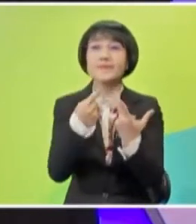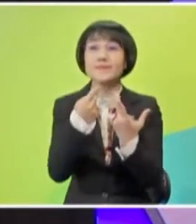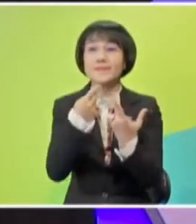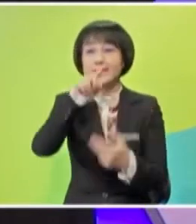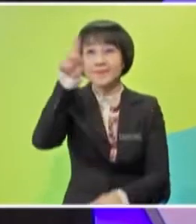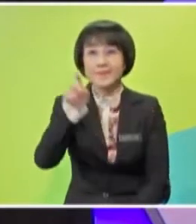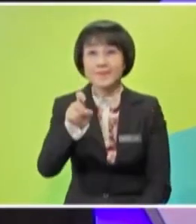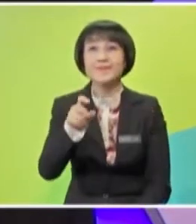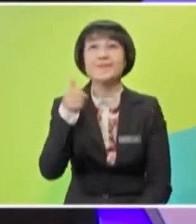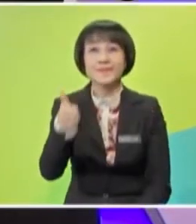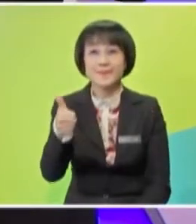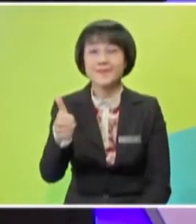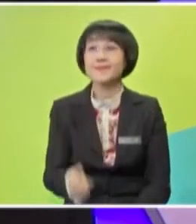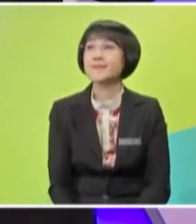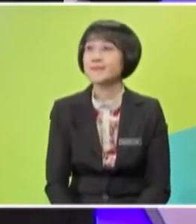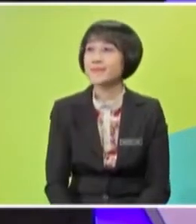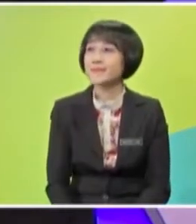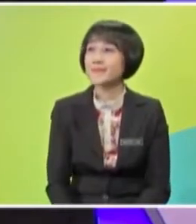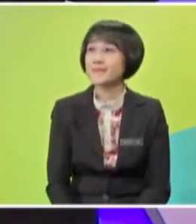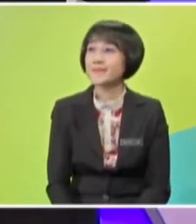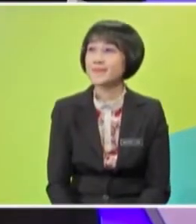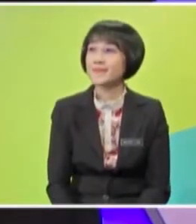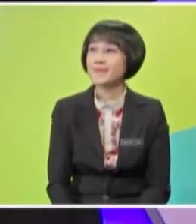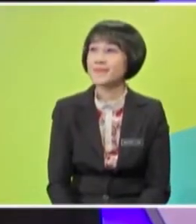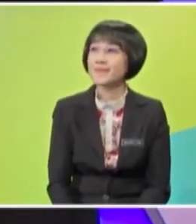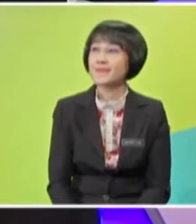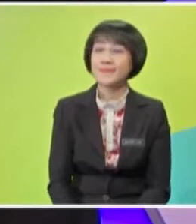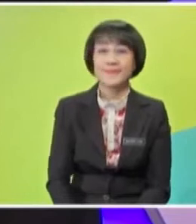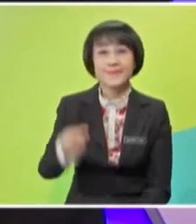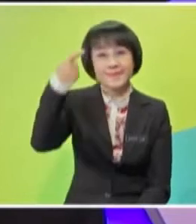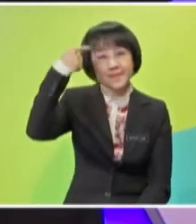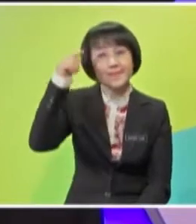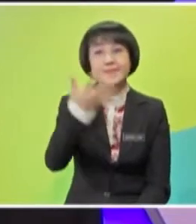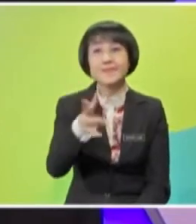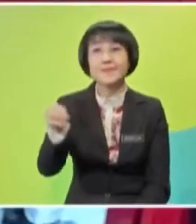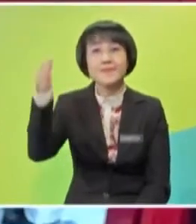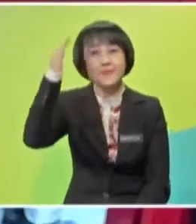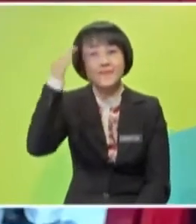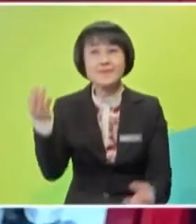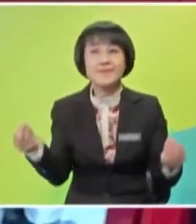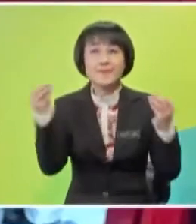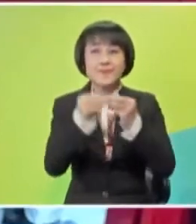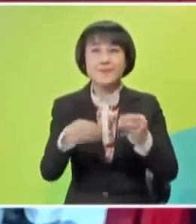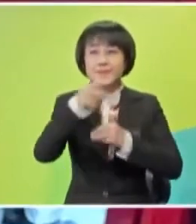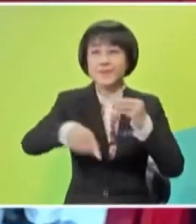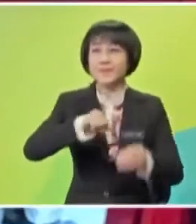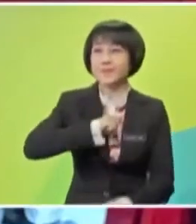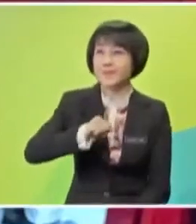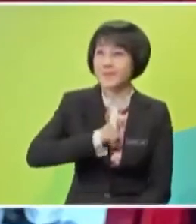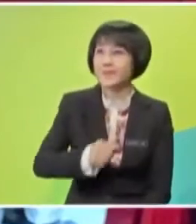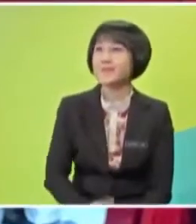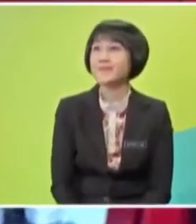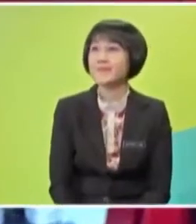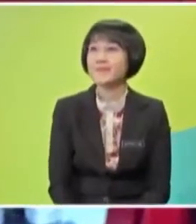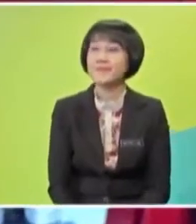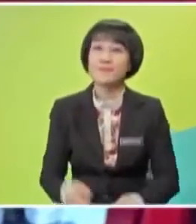first activity for them to get to know more about themselves. That's right. All right. And before we continue any further, how about